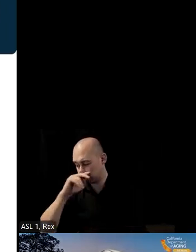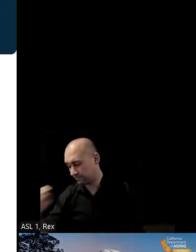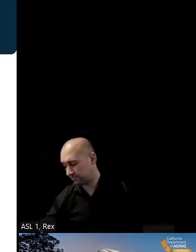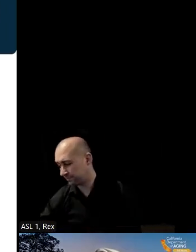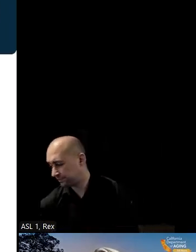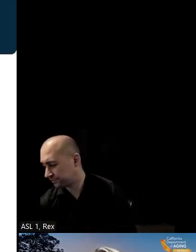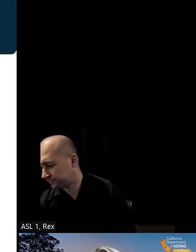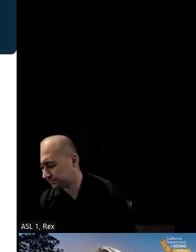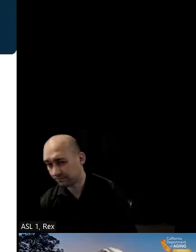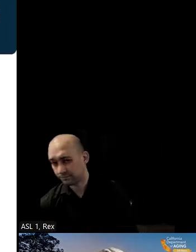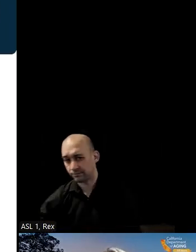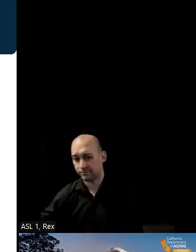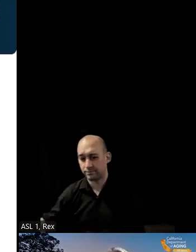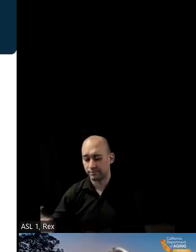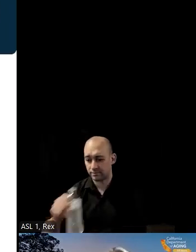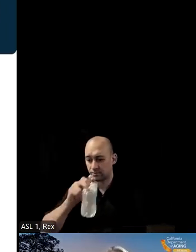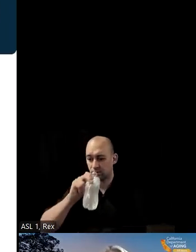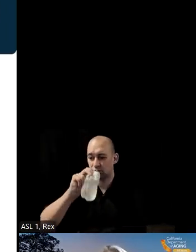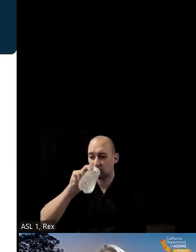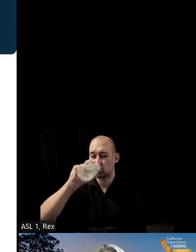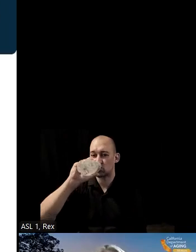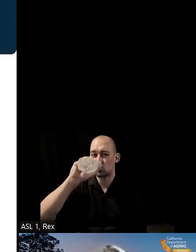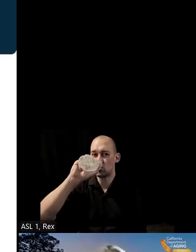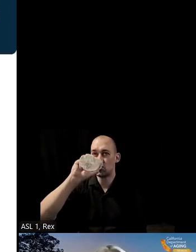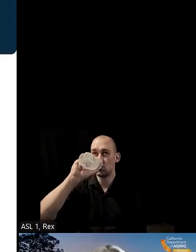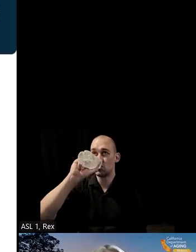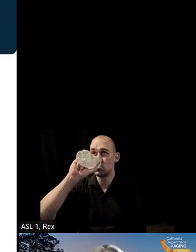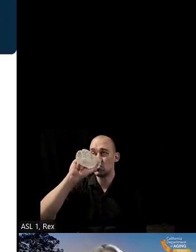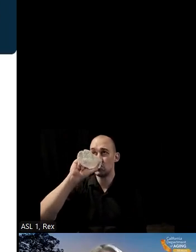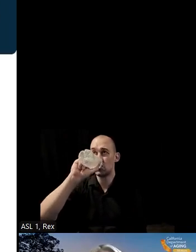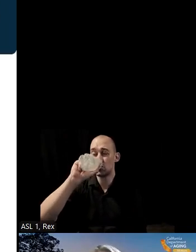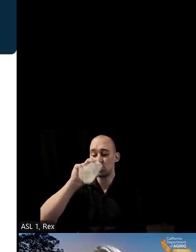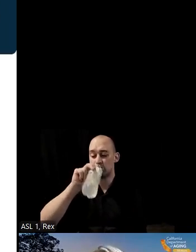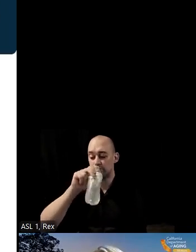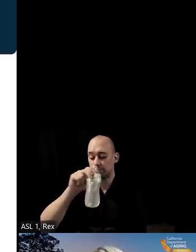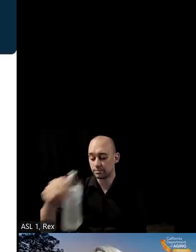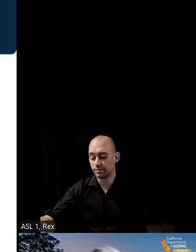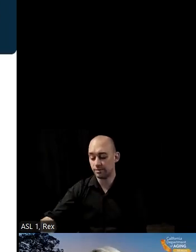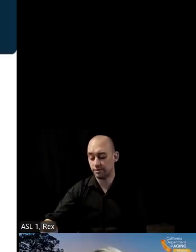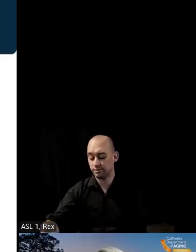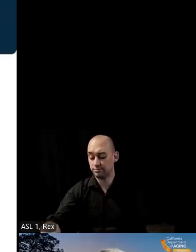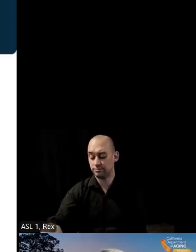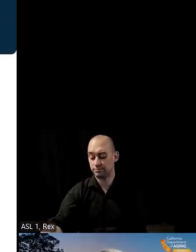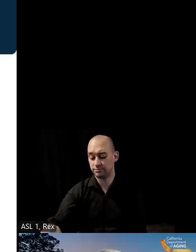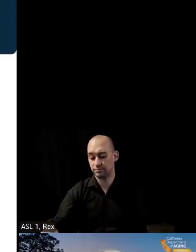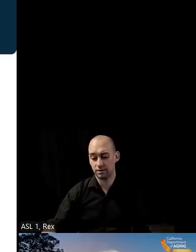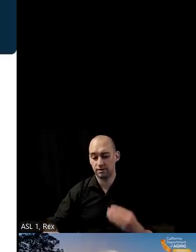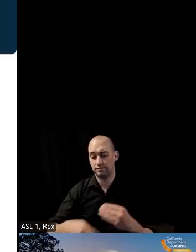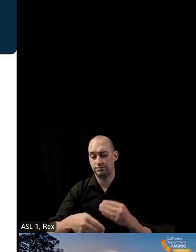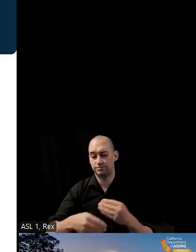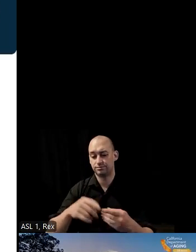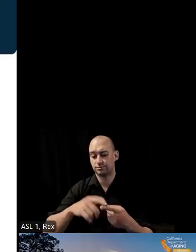So in addition to that work on this Medicare demonstration, which we have developed the